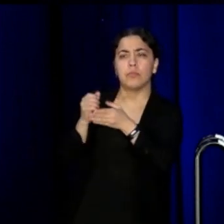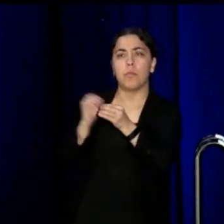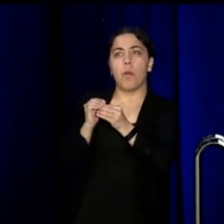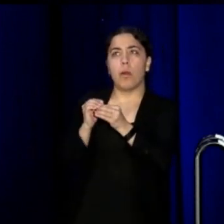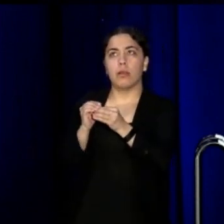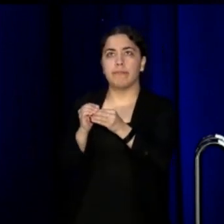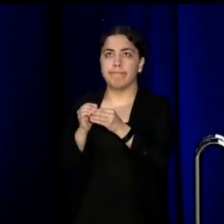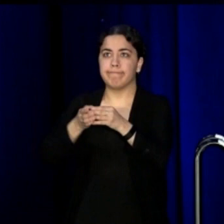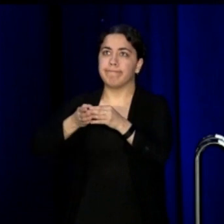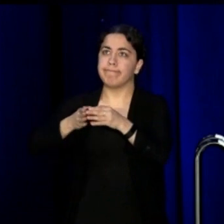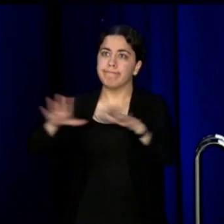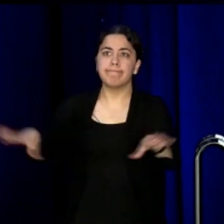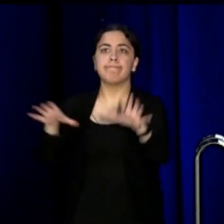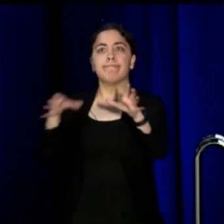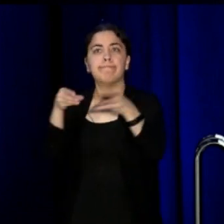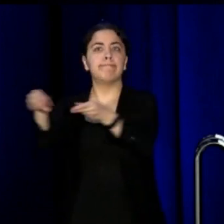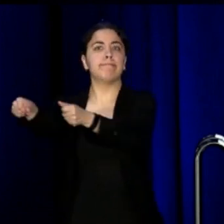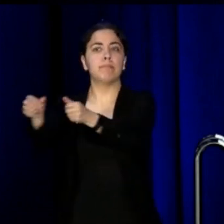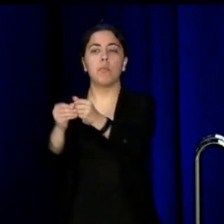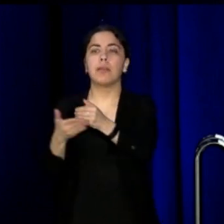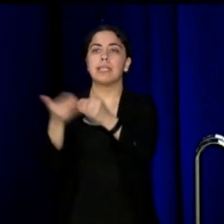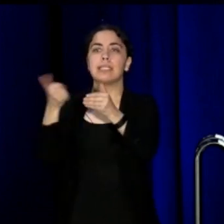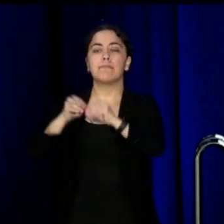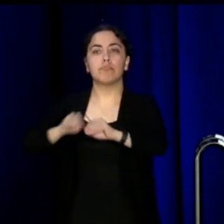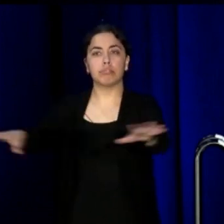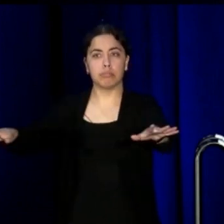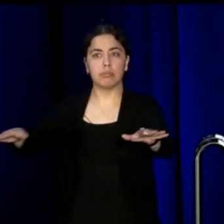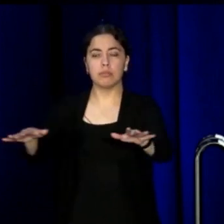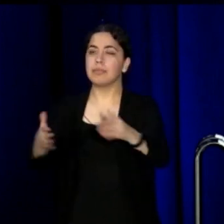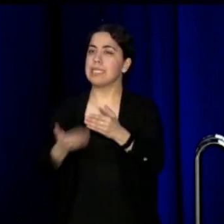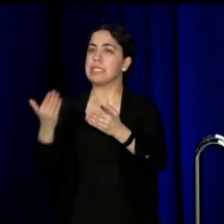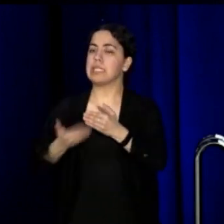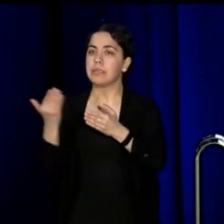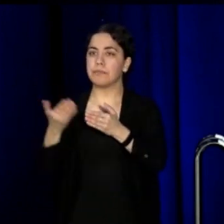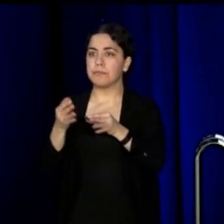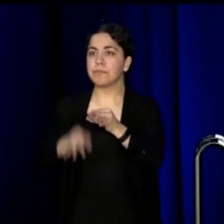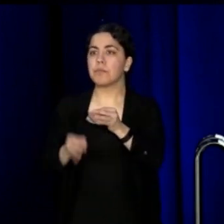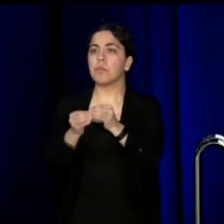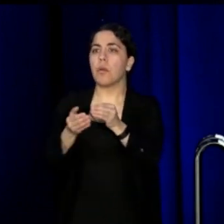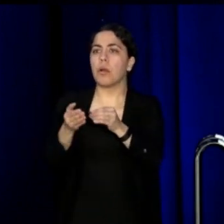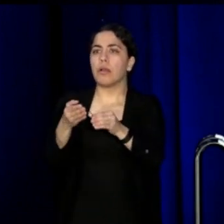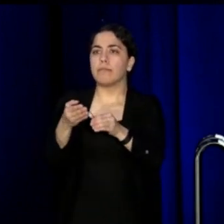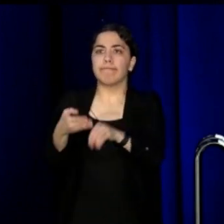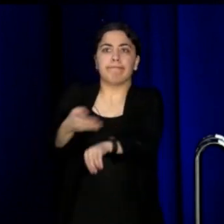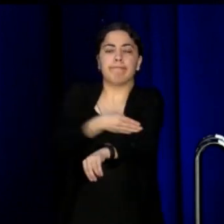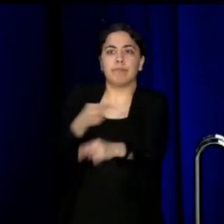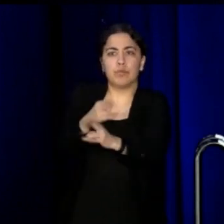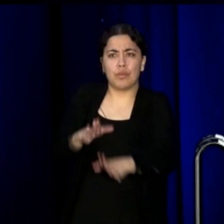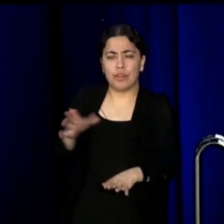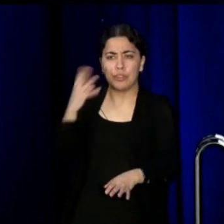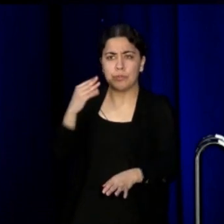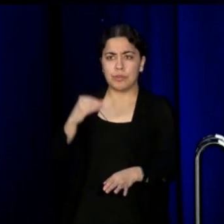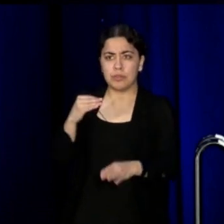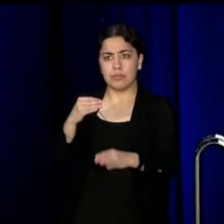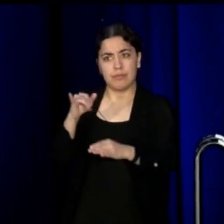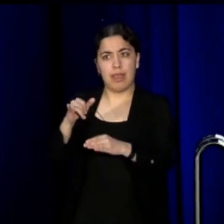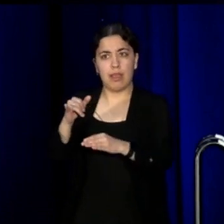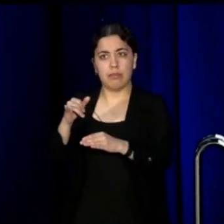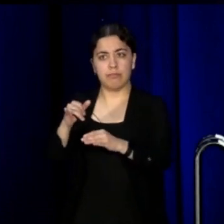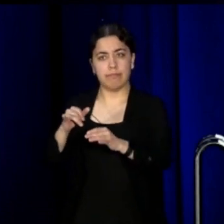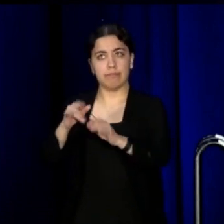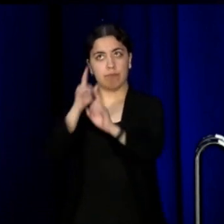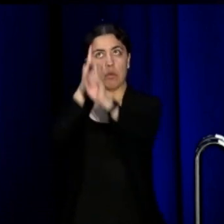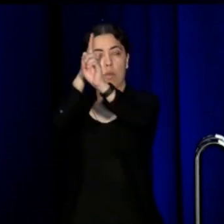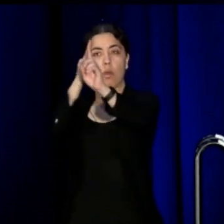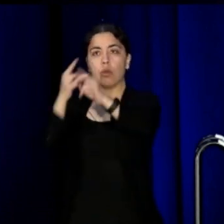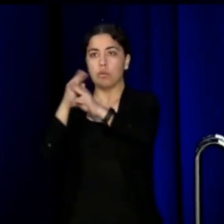performant, easier to deploy, better for the end user. At the end of the day, that's what we are trying to create, right? A great